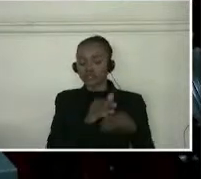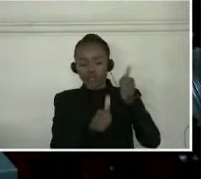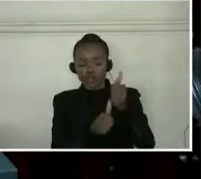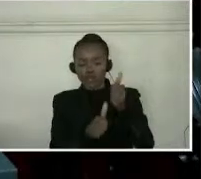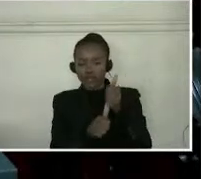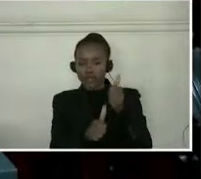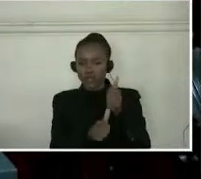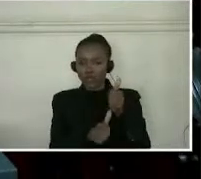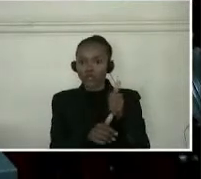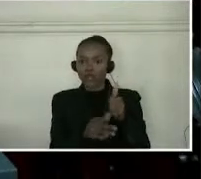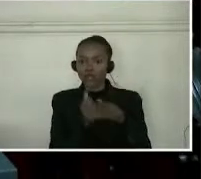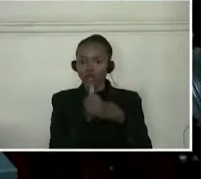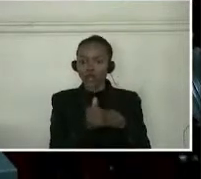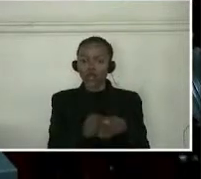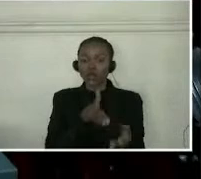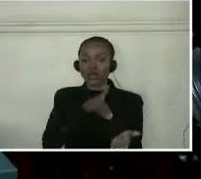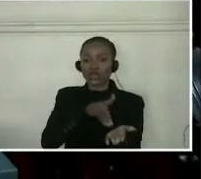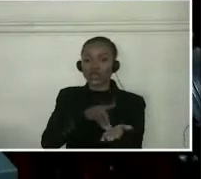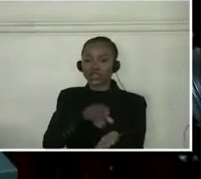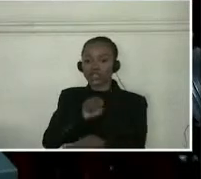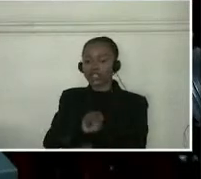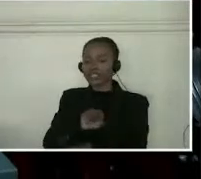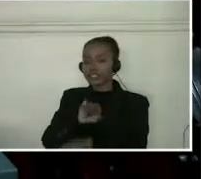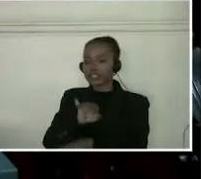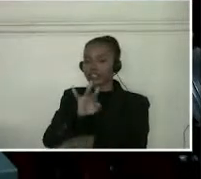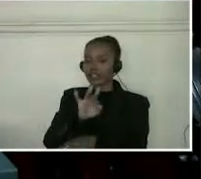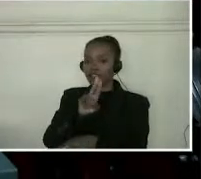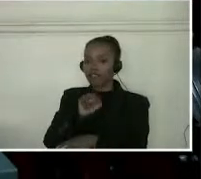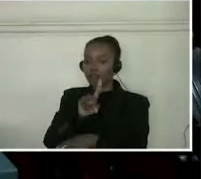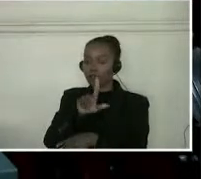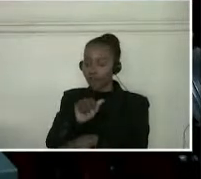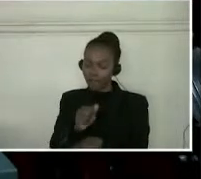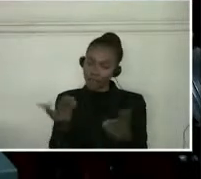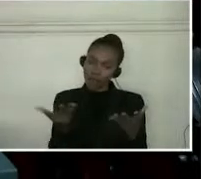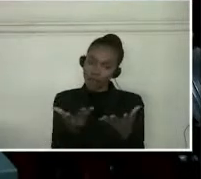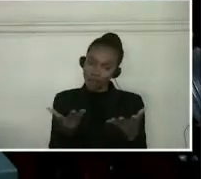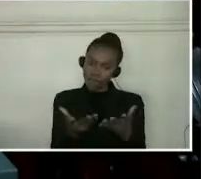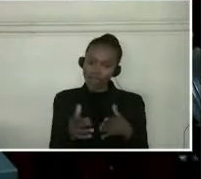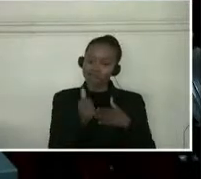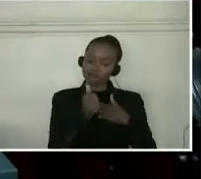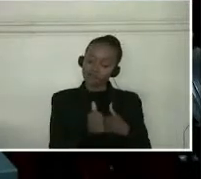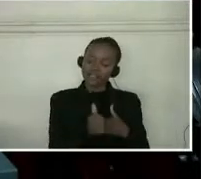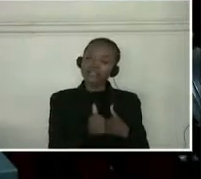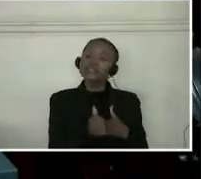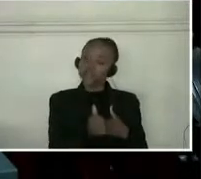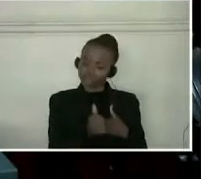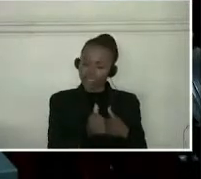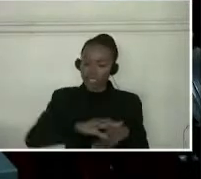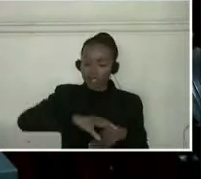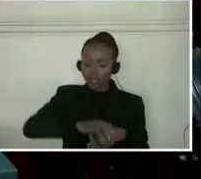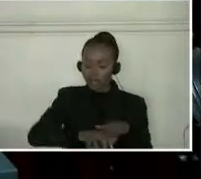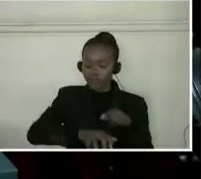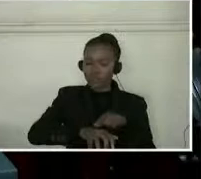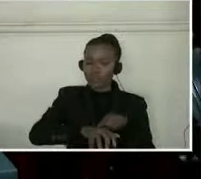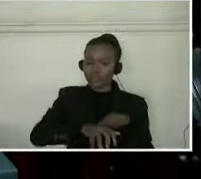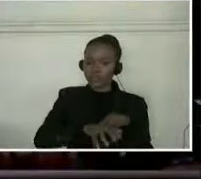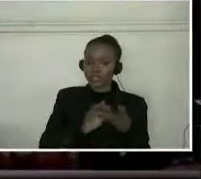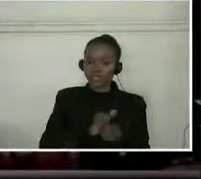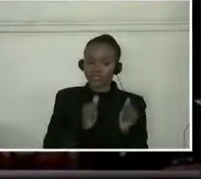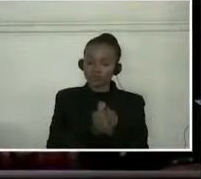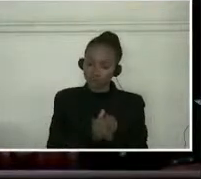professionalism dedication in handling the matters of sports in the province i thank you chairperson satorus